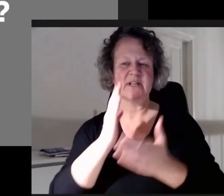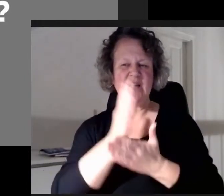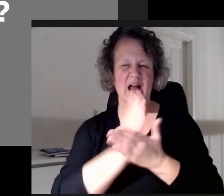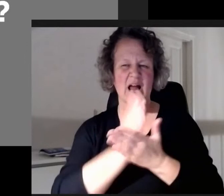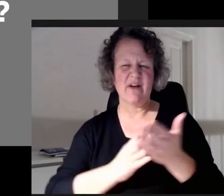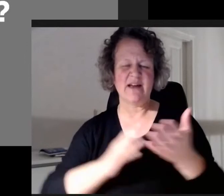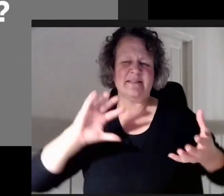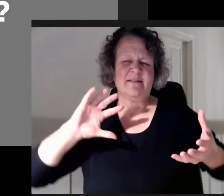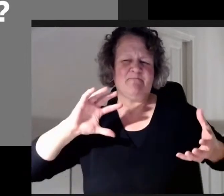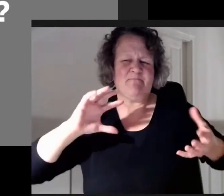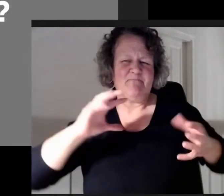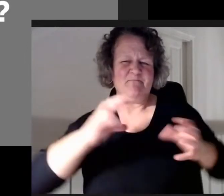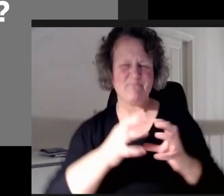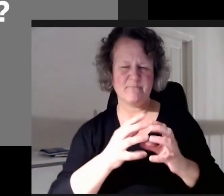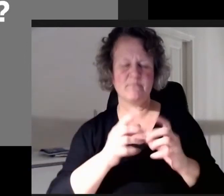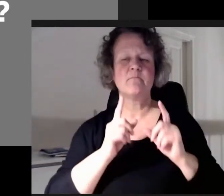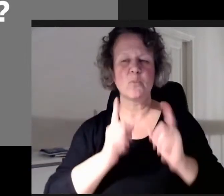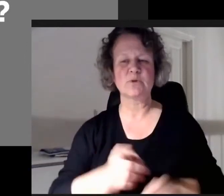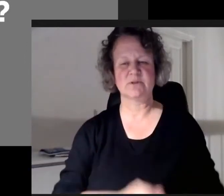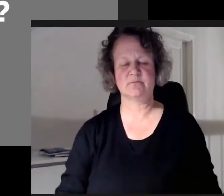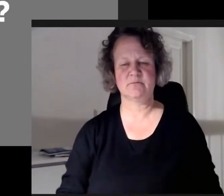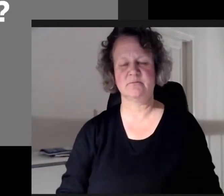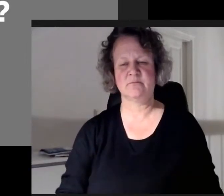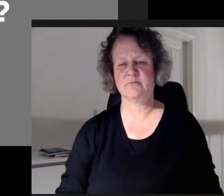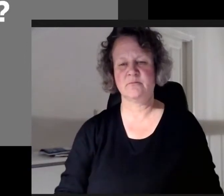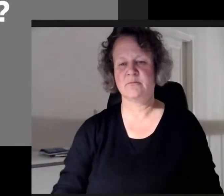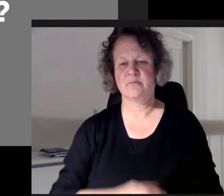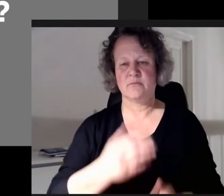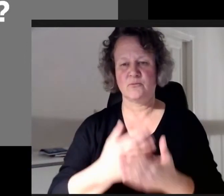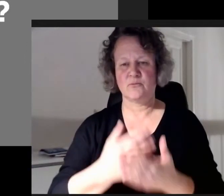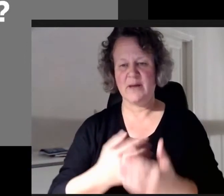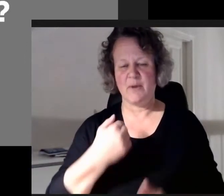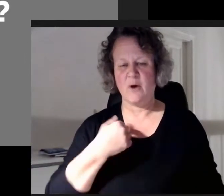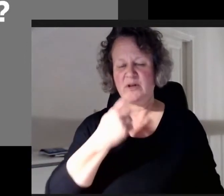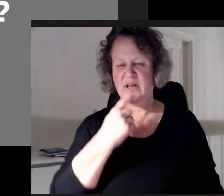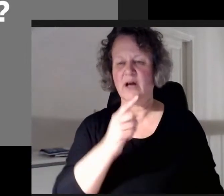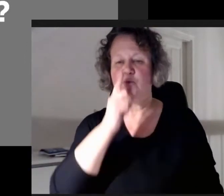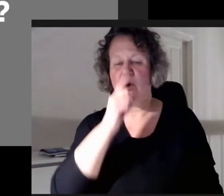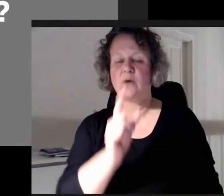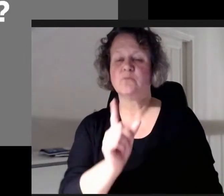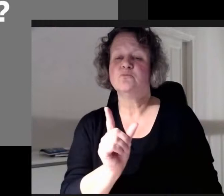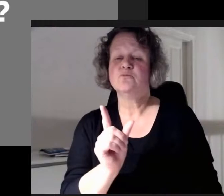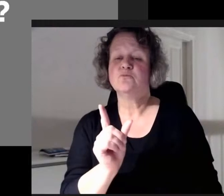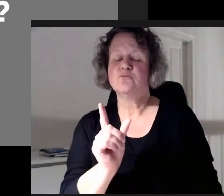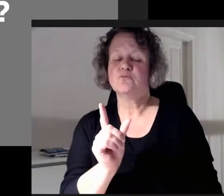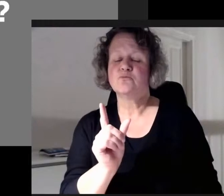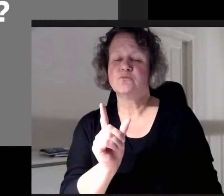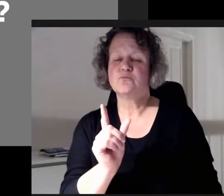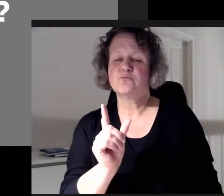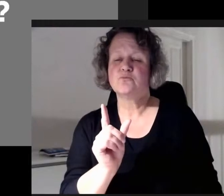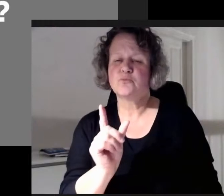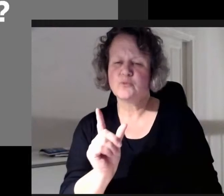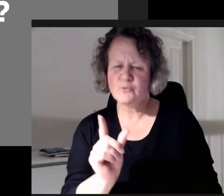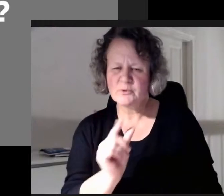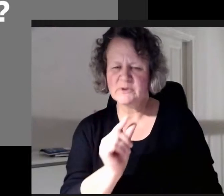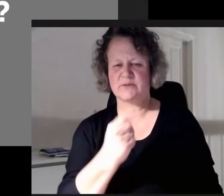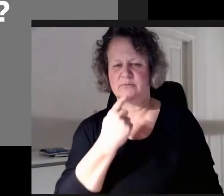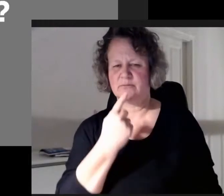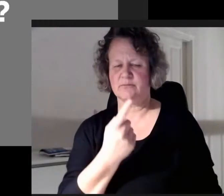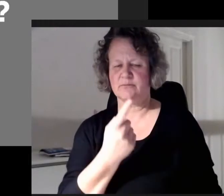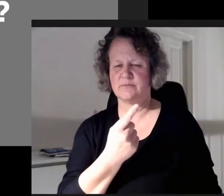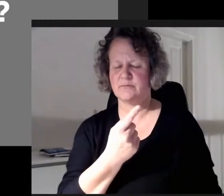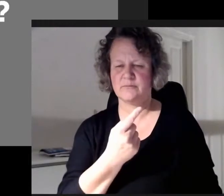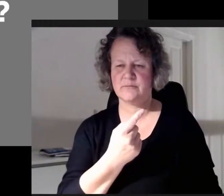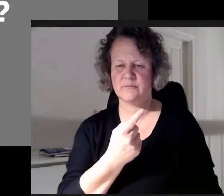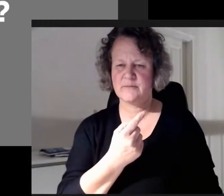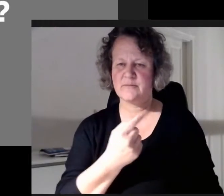need to simplify, and can I maybe shorten contents here? This is something which appeared again and again in this work, and I think in